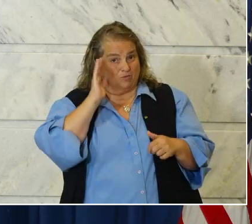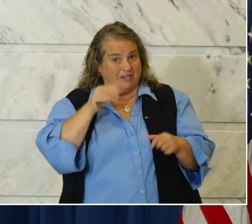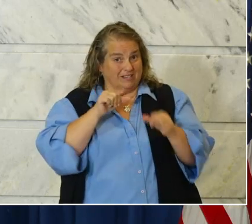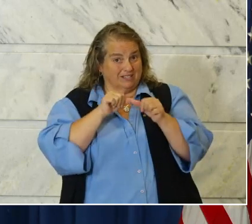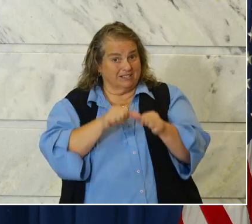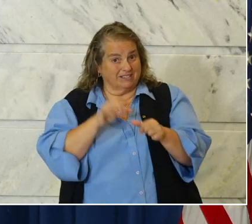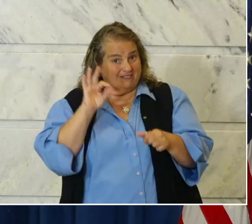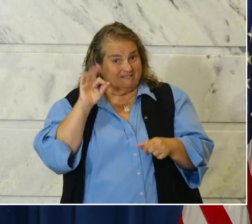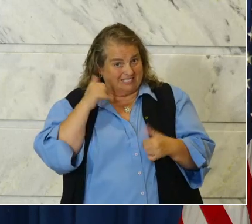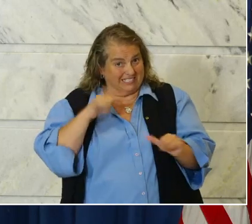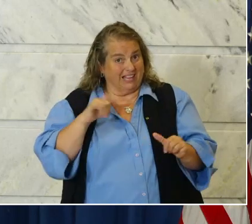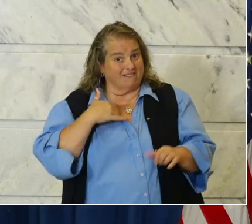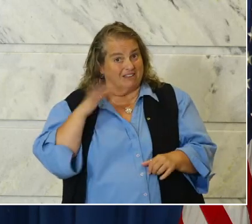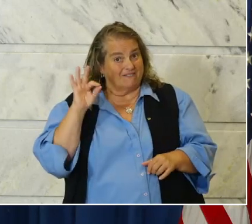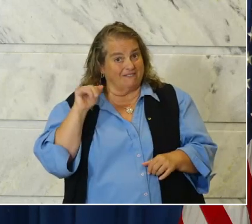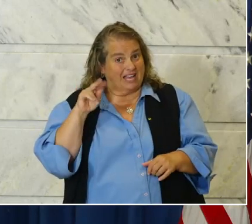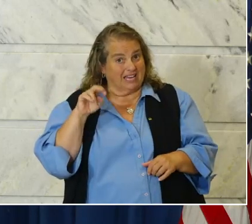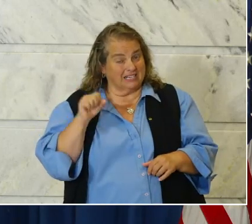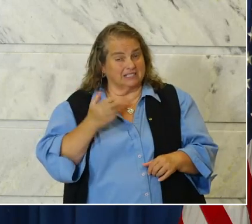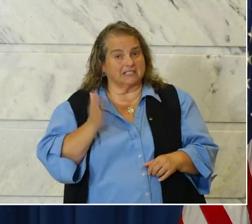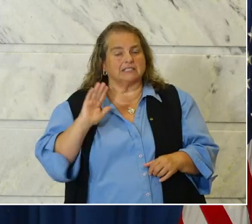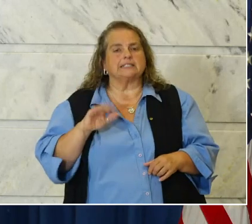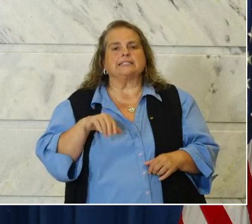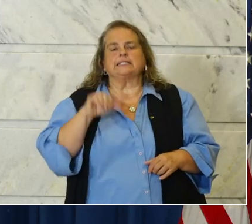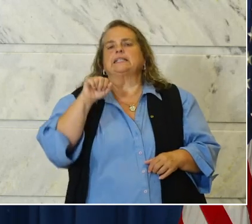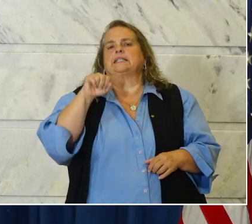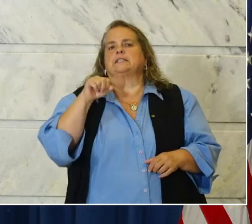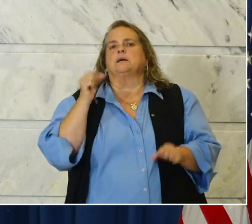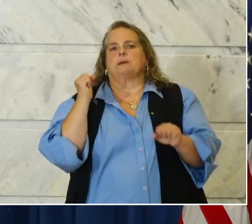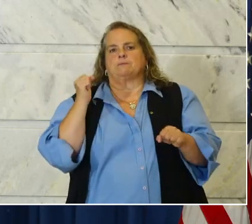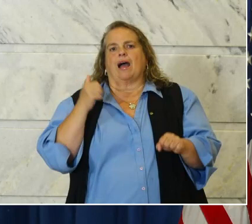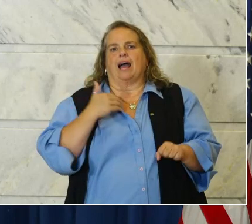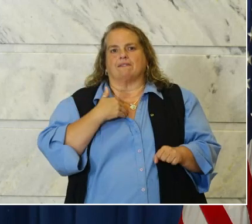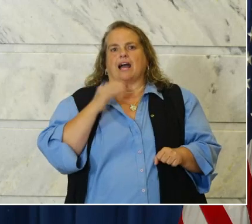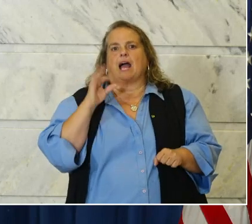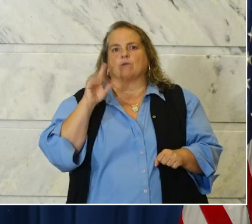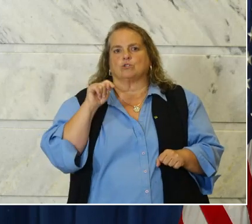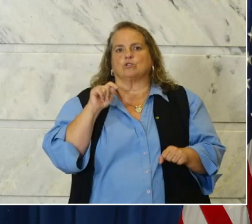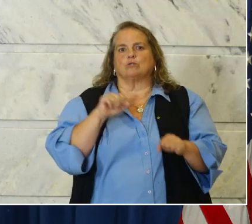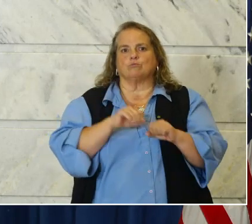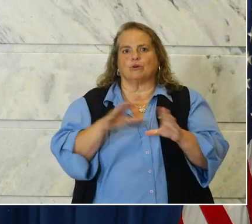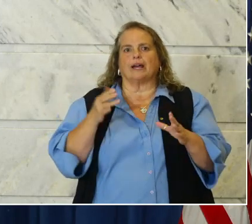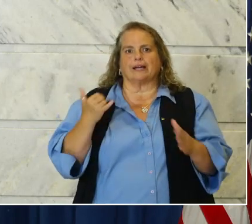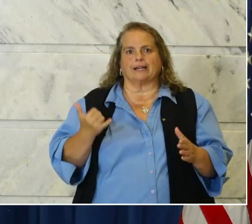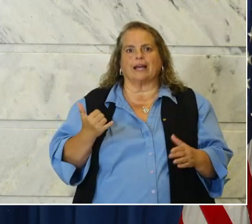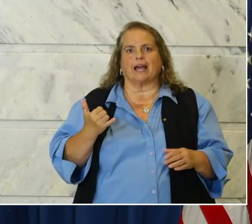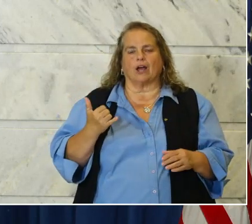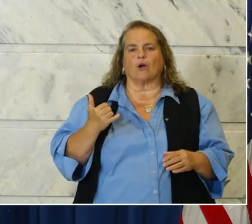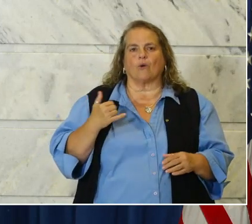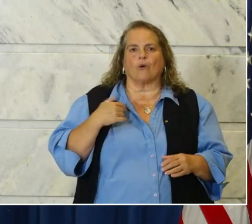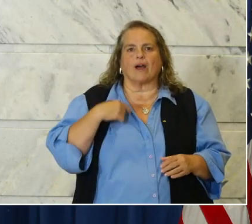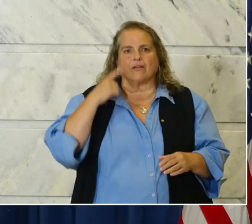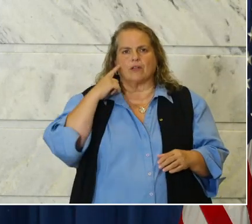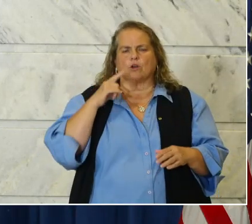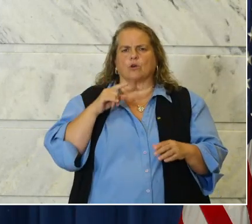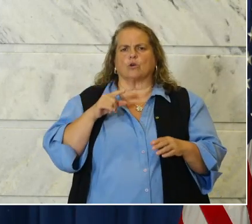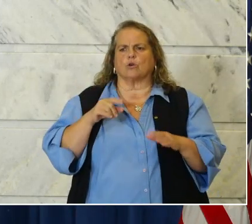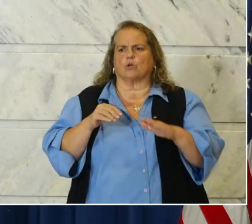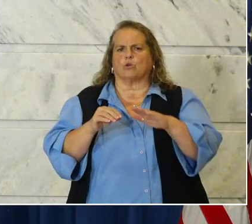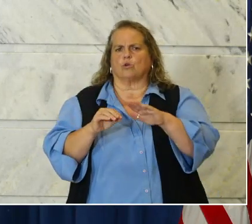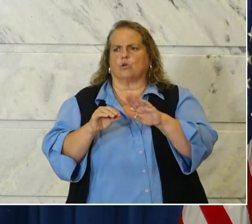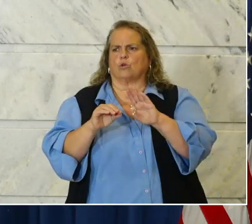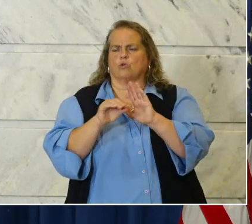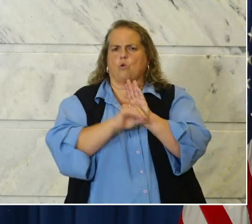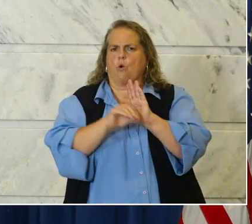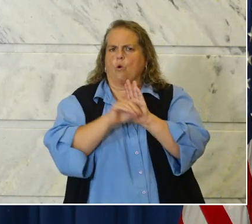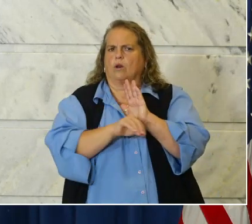Question is based on baseball having an outbreak right now, and I believe the worst is the Marlins that have 7 to